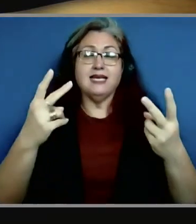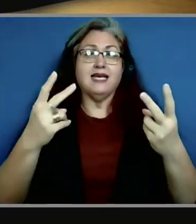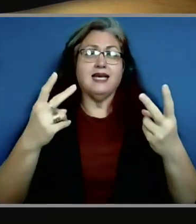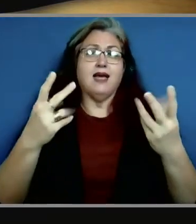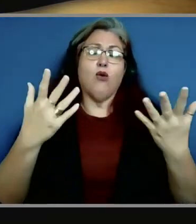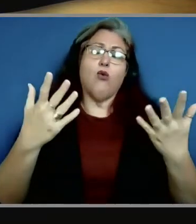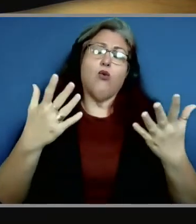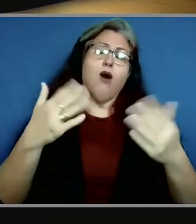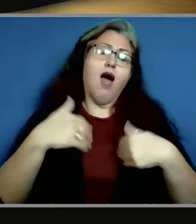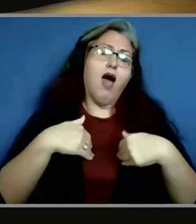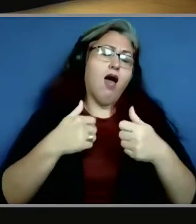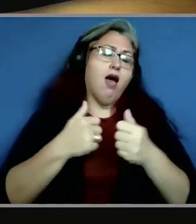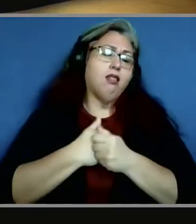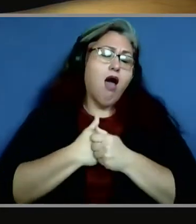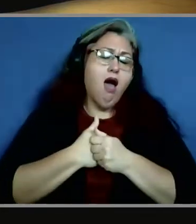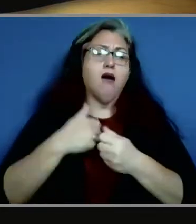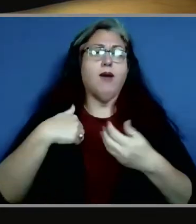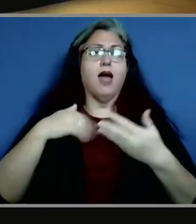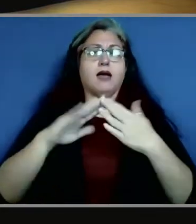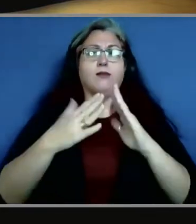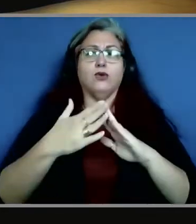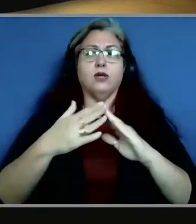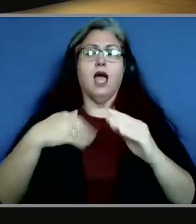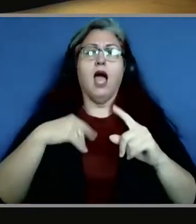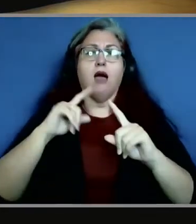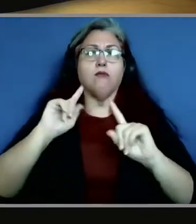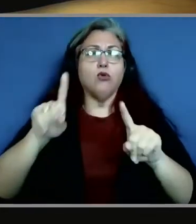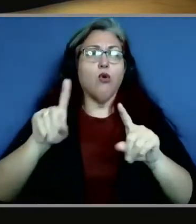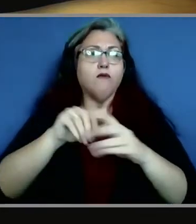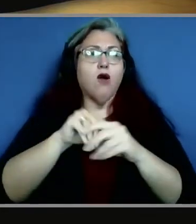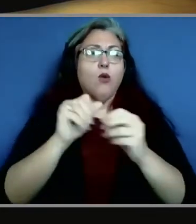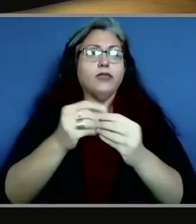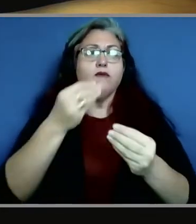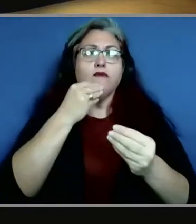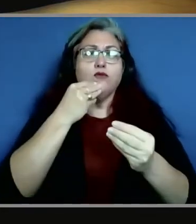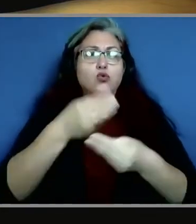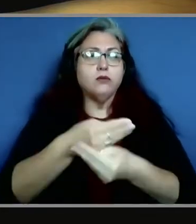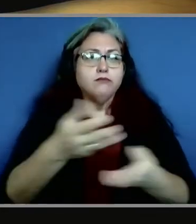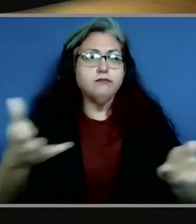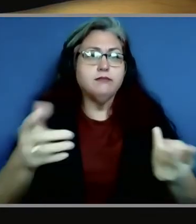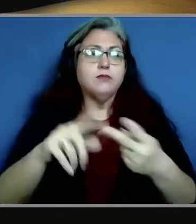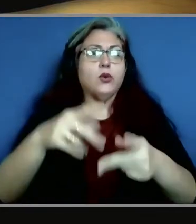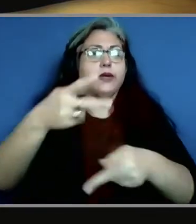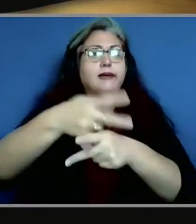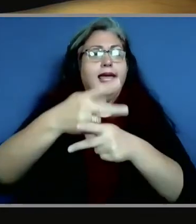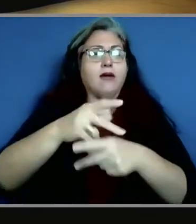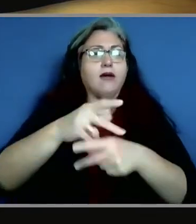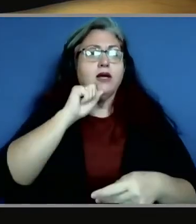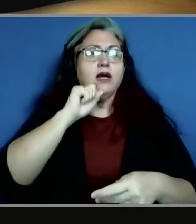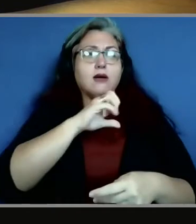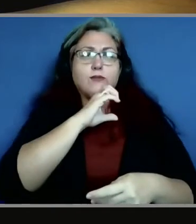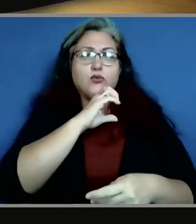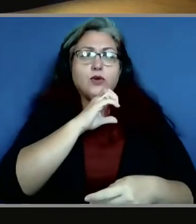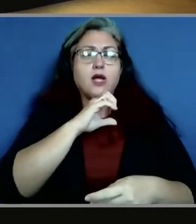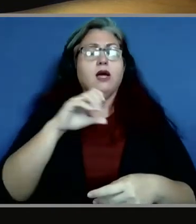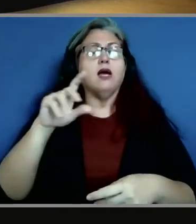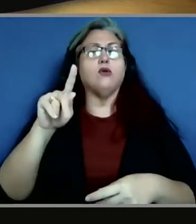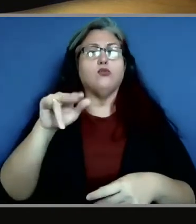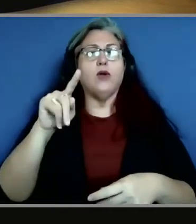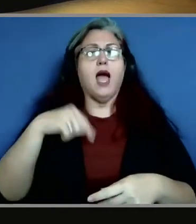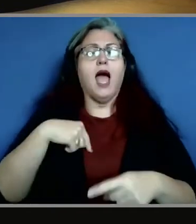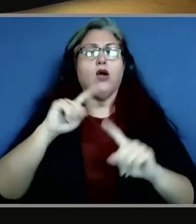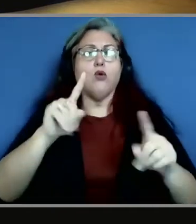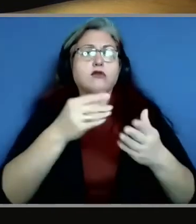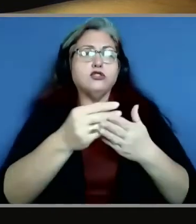my community. I have been food distributing, doing kupuna care, which I do shopping and essential needs for